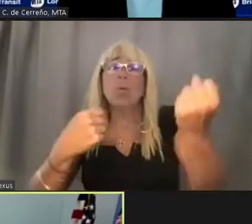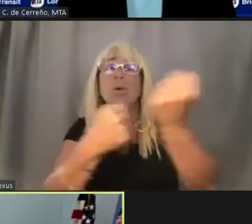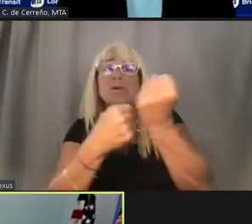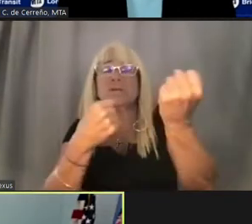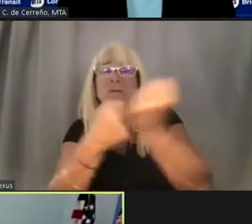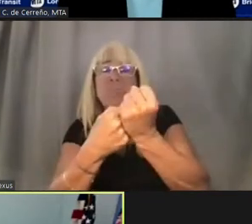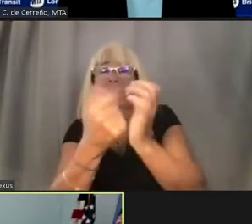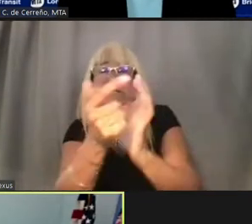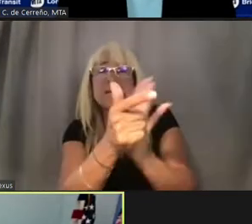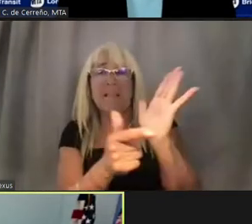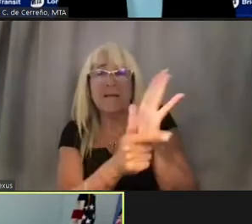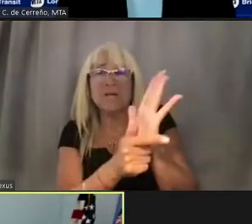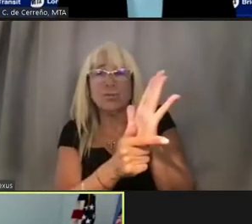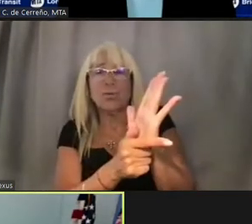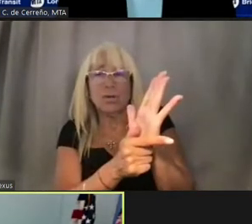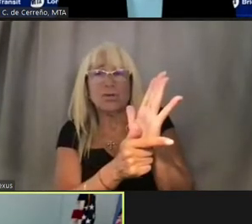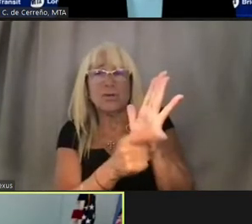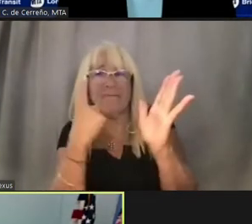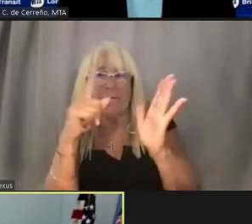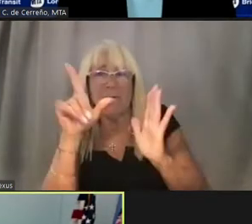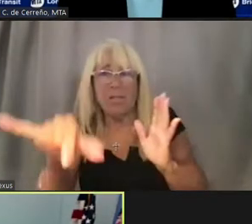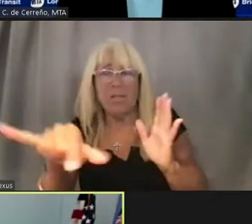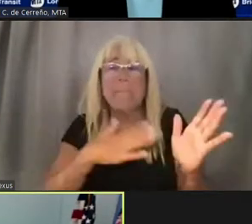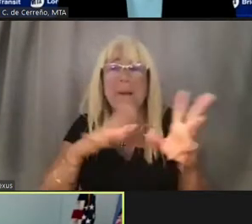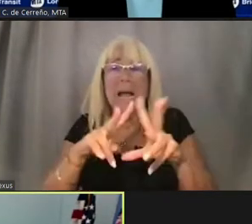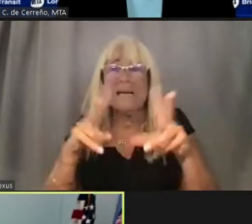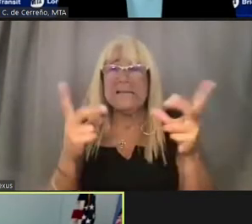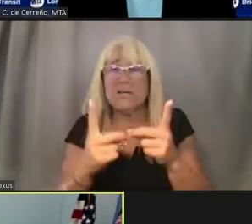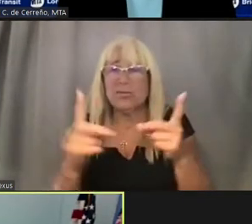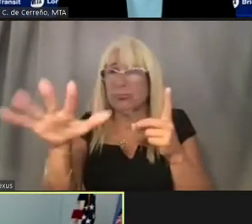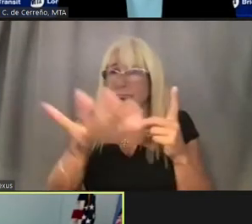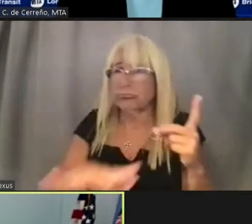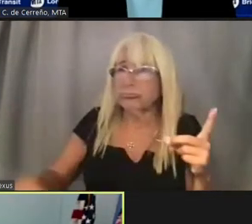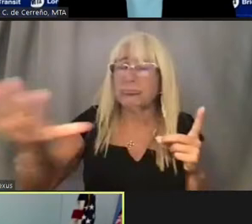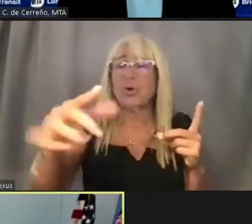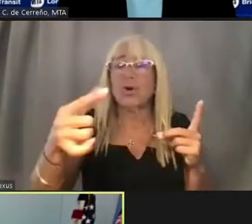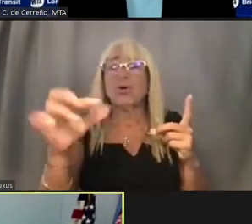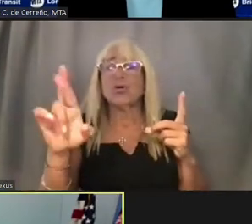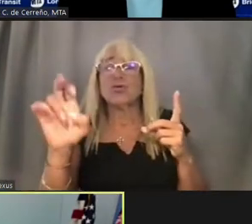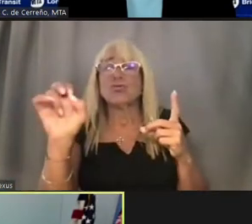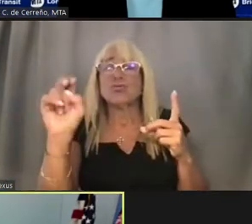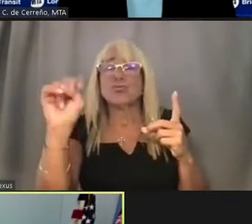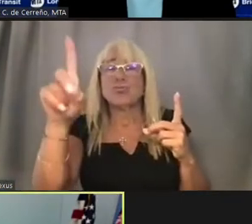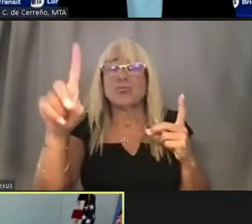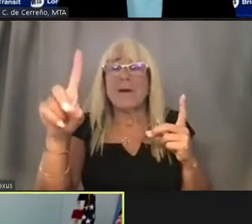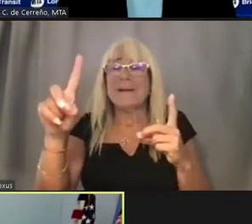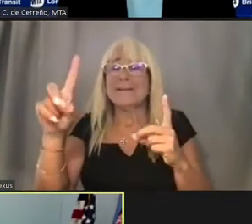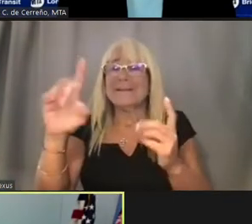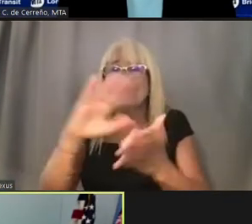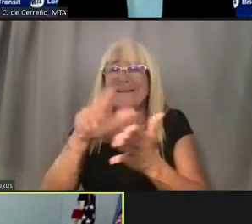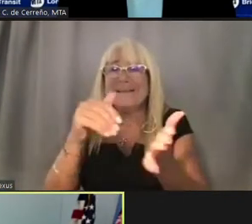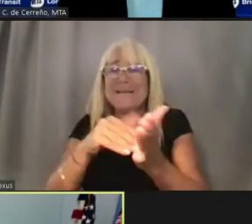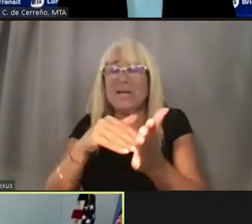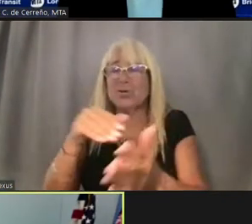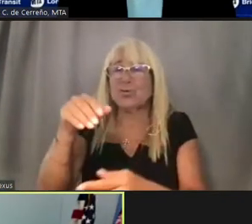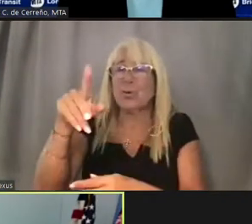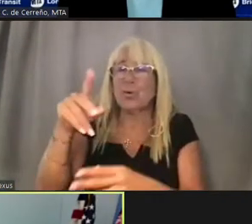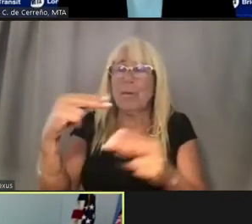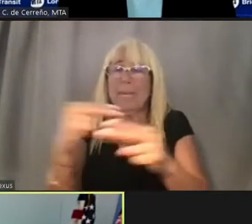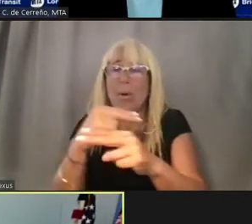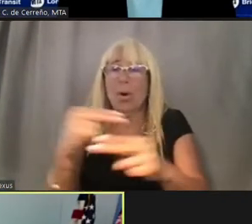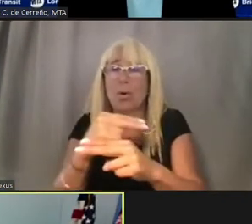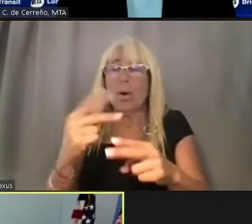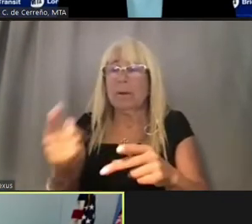effect my district which extends along the Grand Central Parkway is a public transit desert a trip into